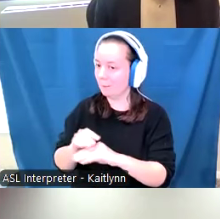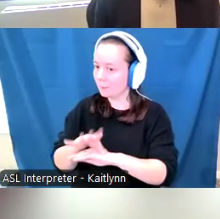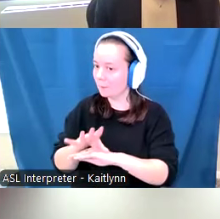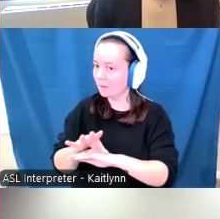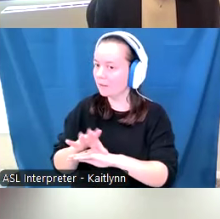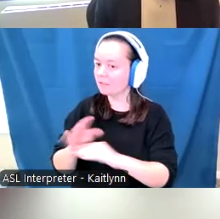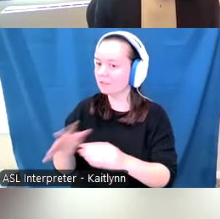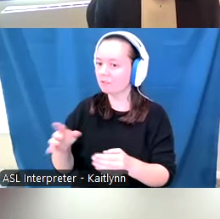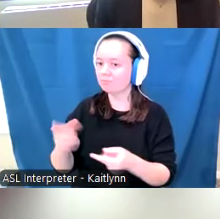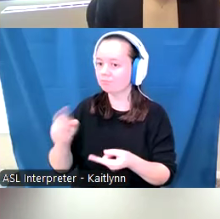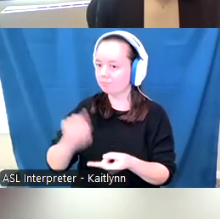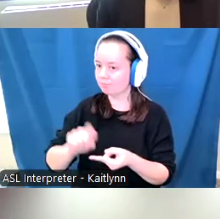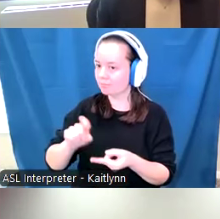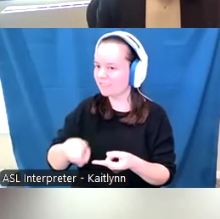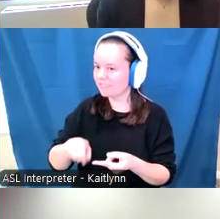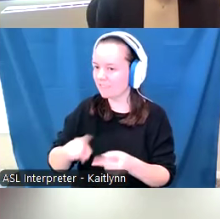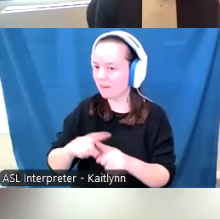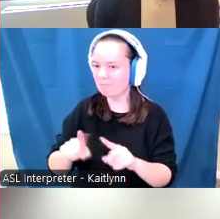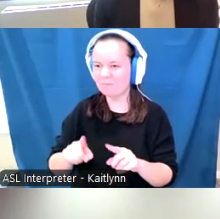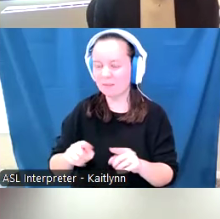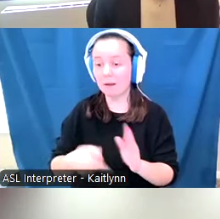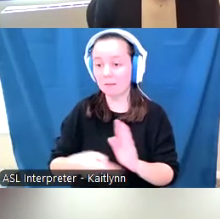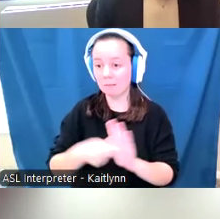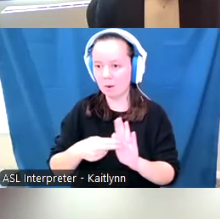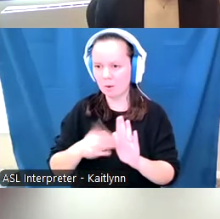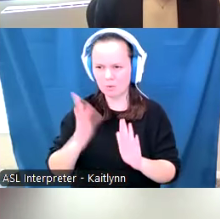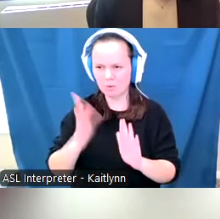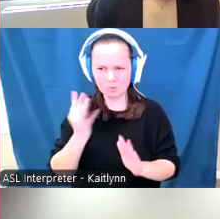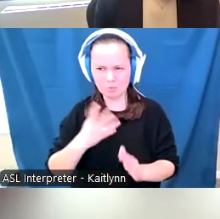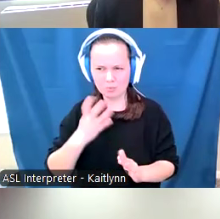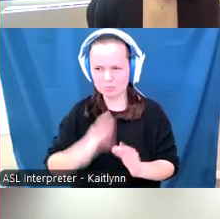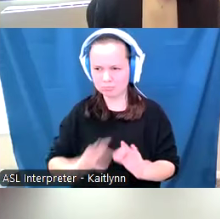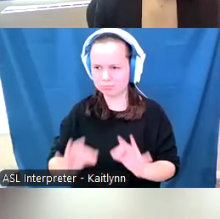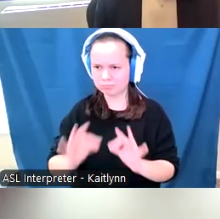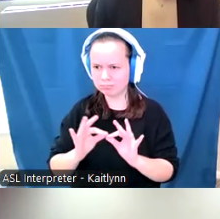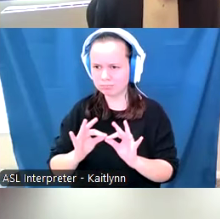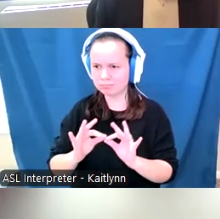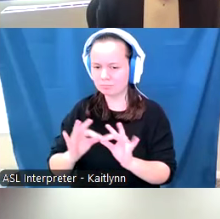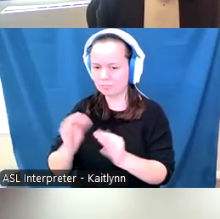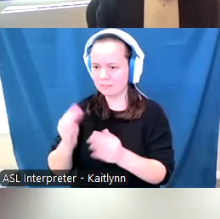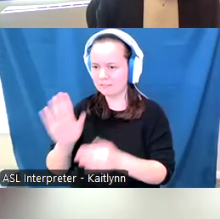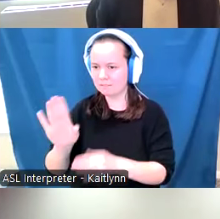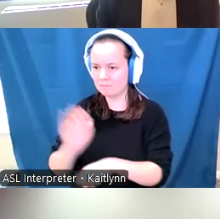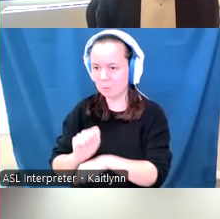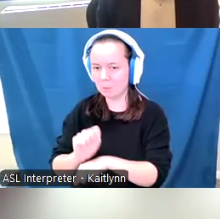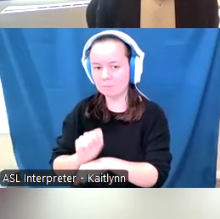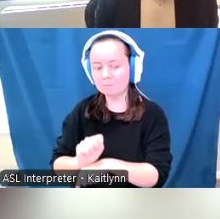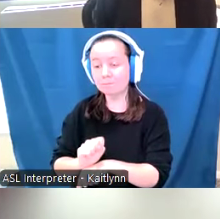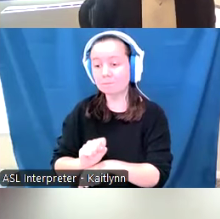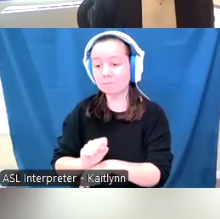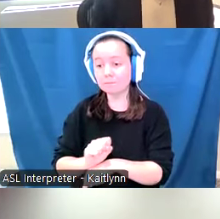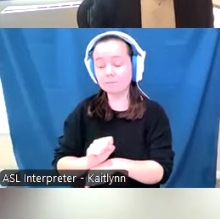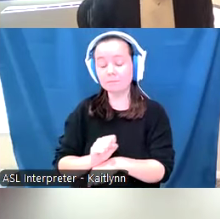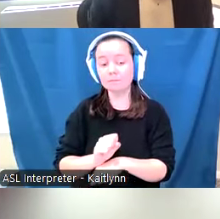did also highlight the essential contributions of this workforce. And despite the rising demand for